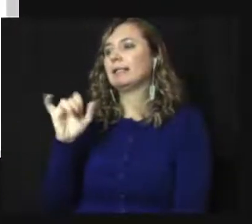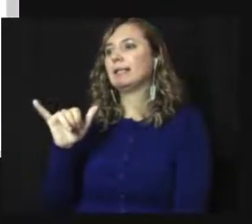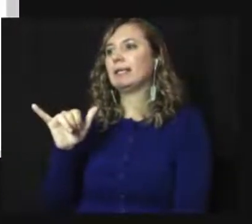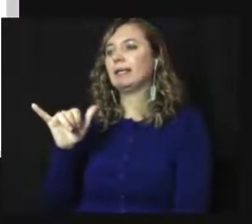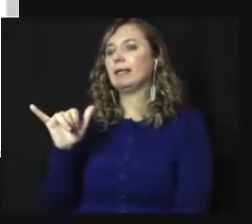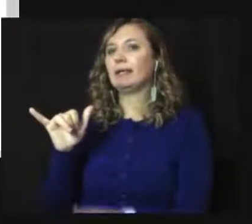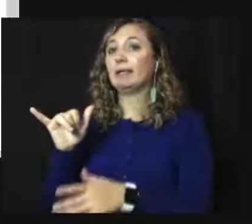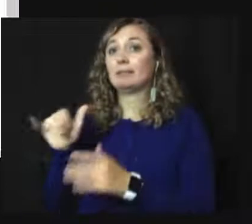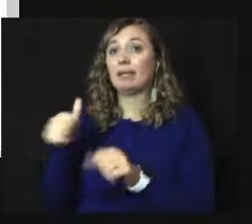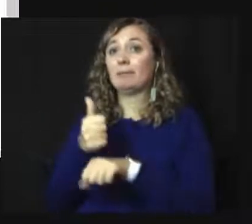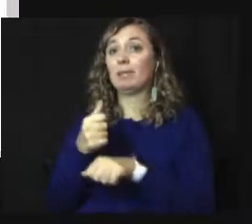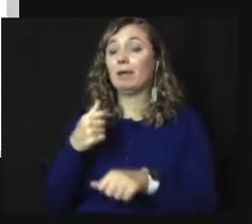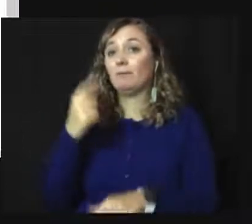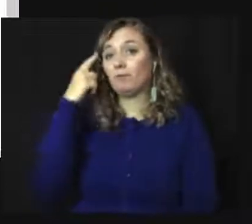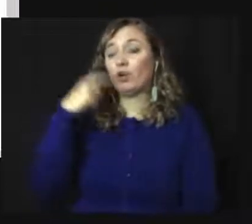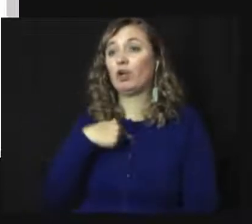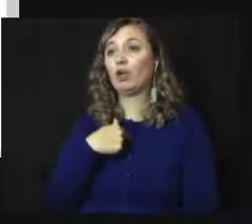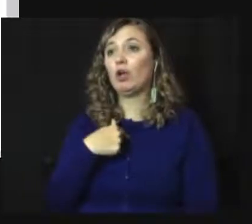lying.